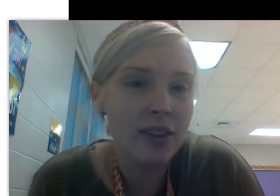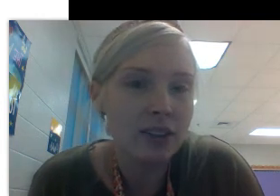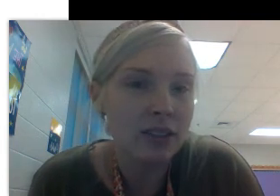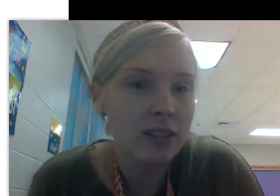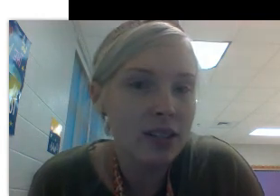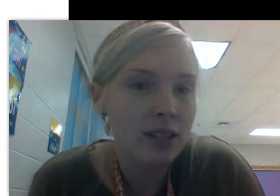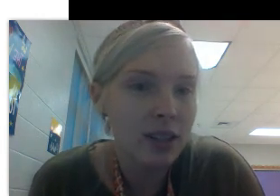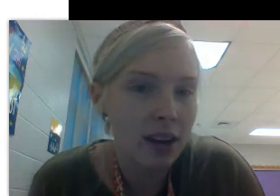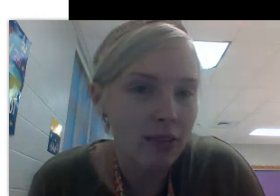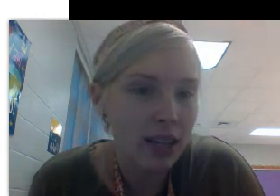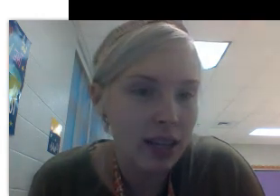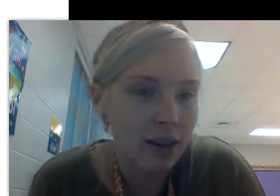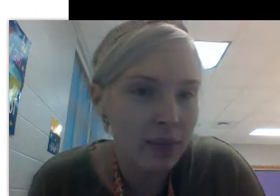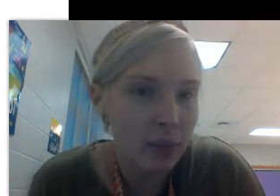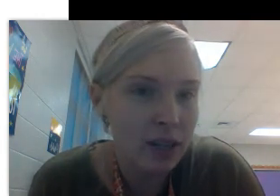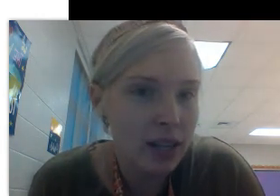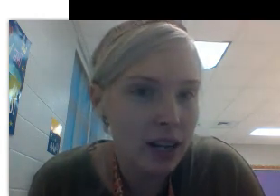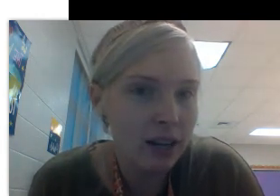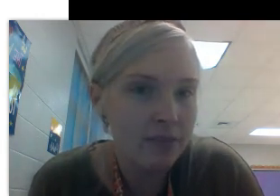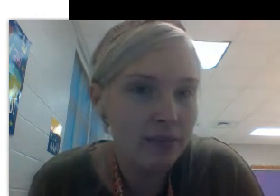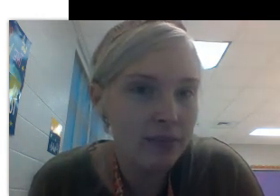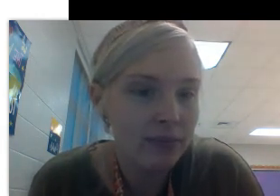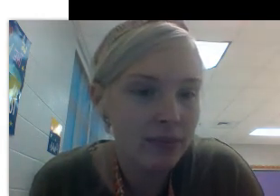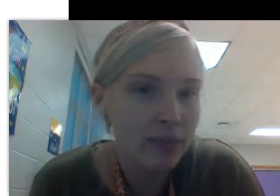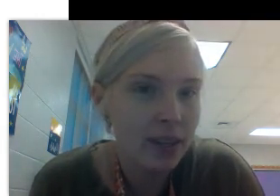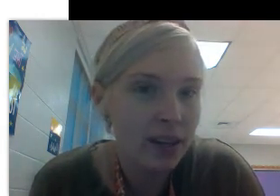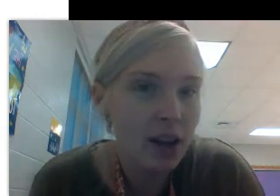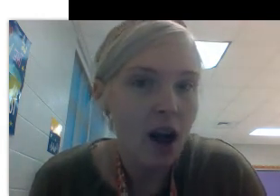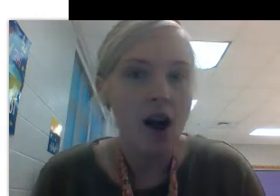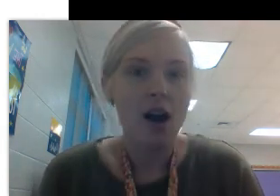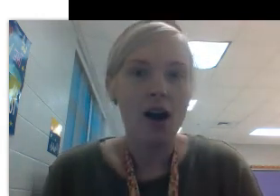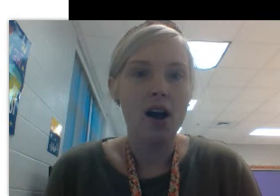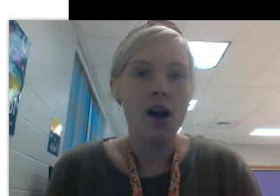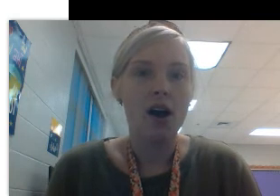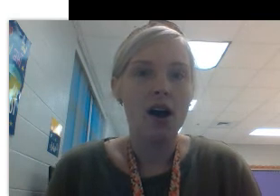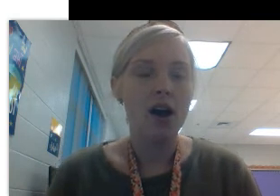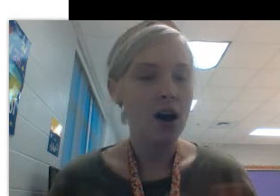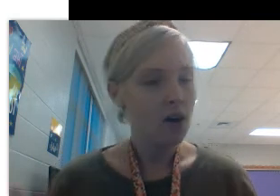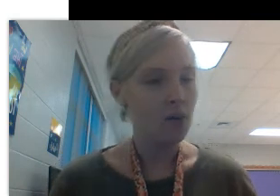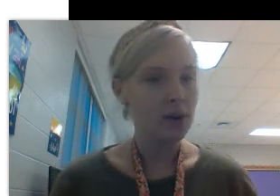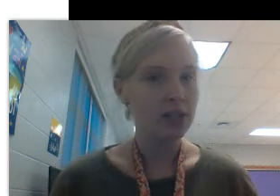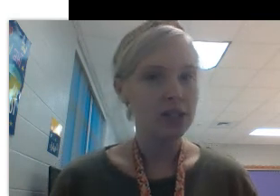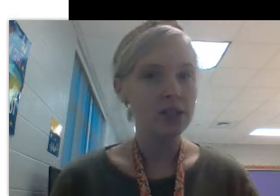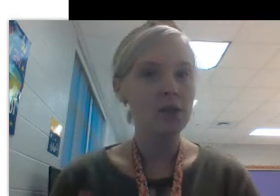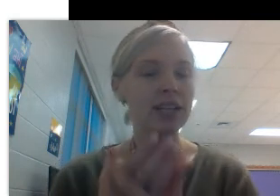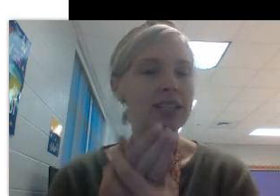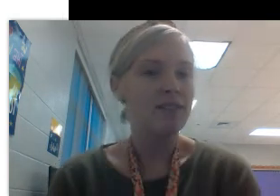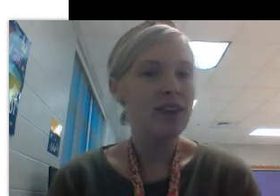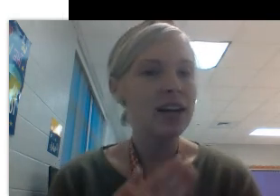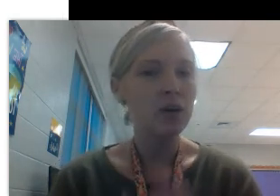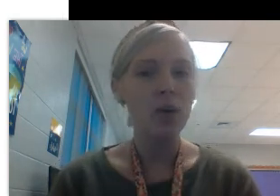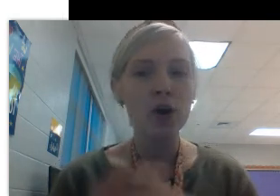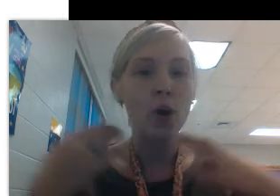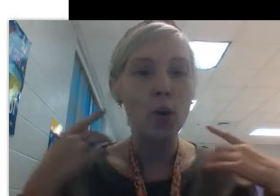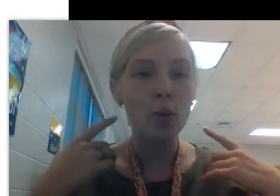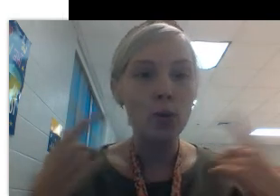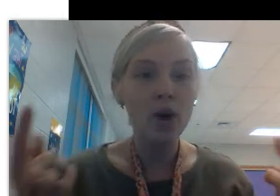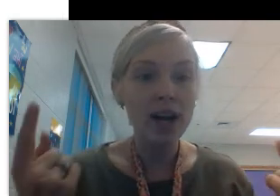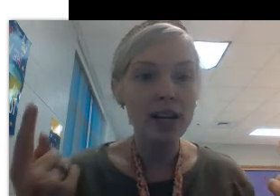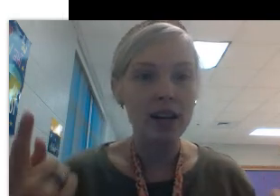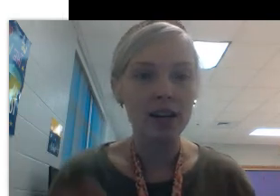word. And then there's a little thing right there. And we just hit it. Run. Oh, so it said find the